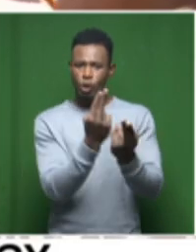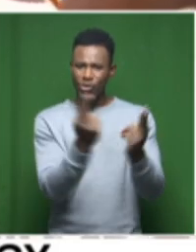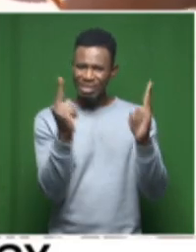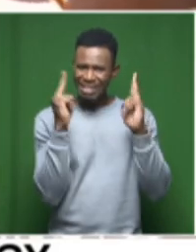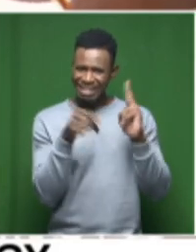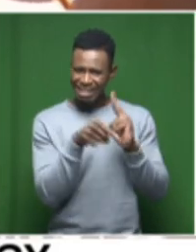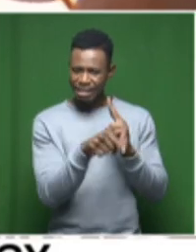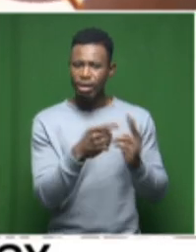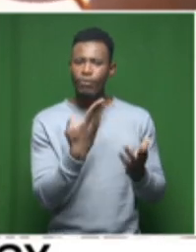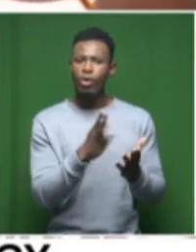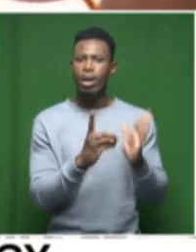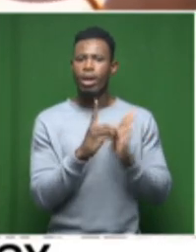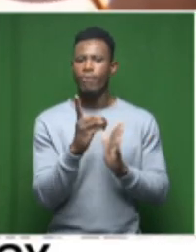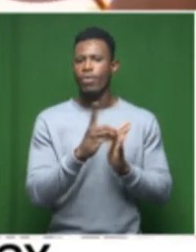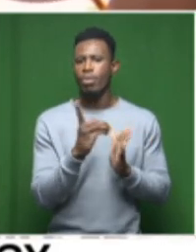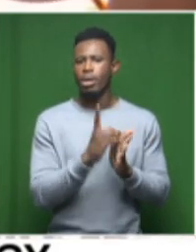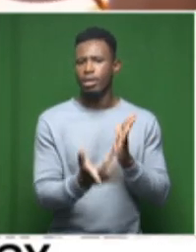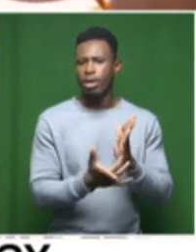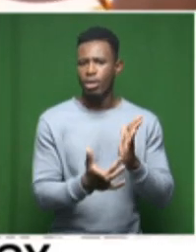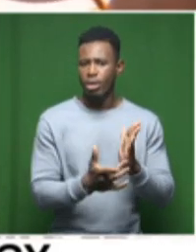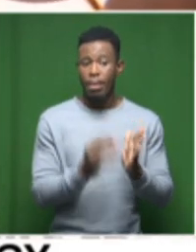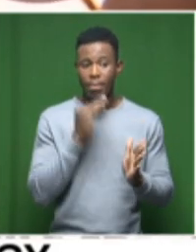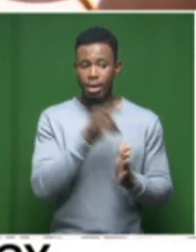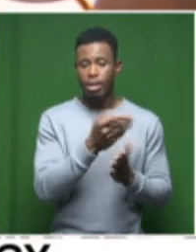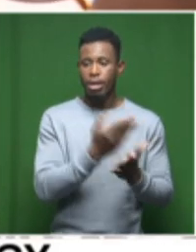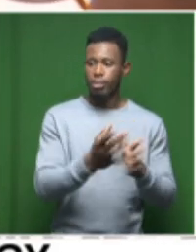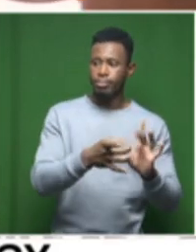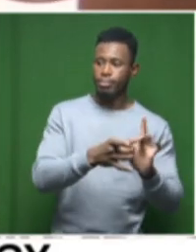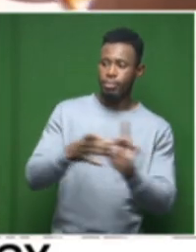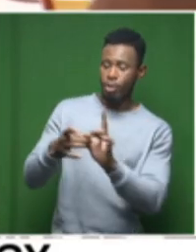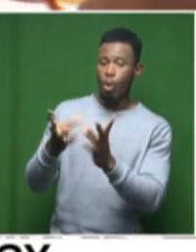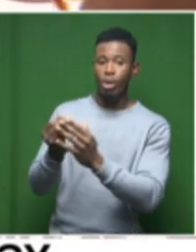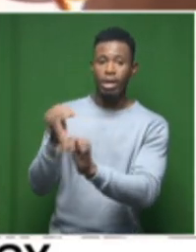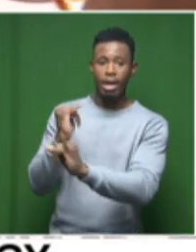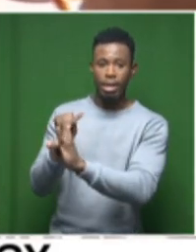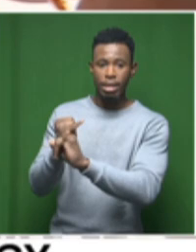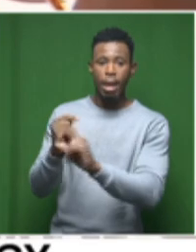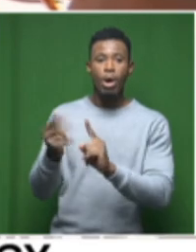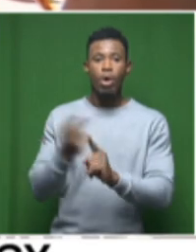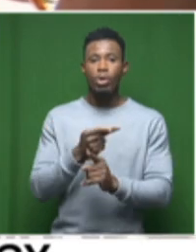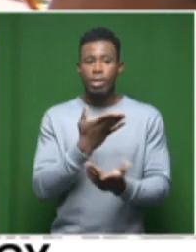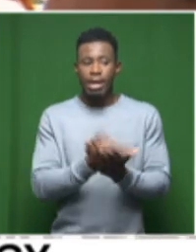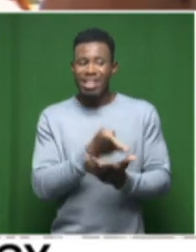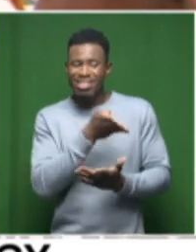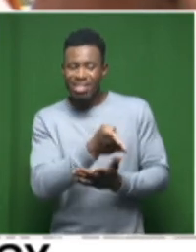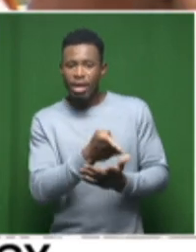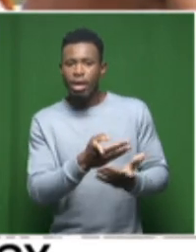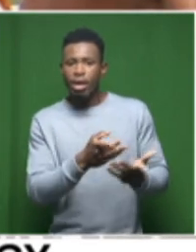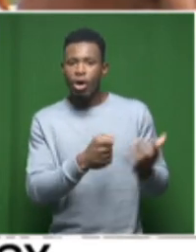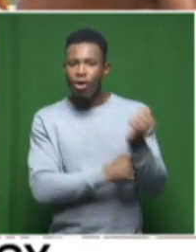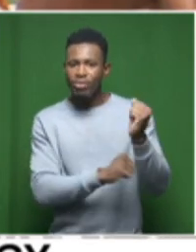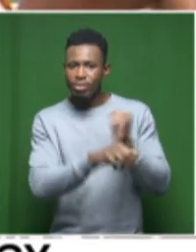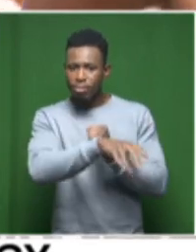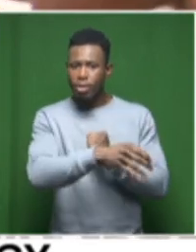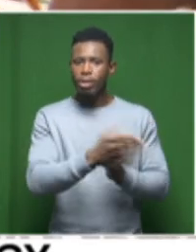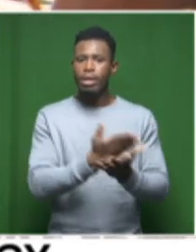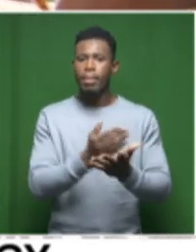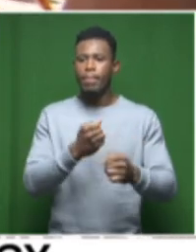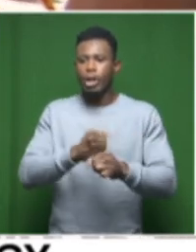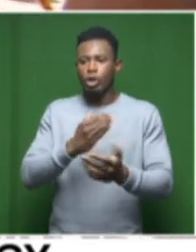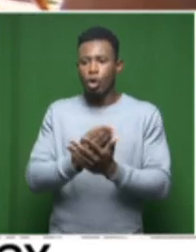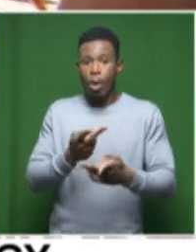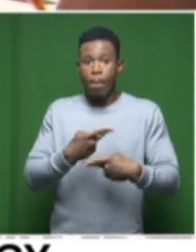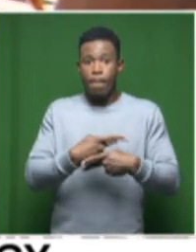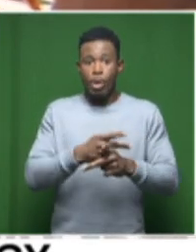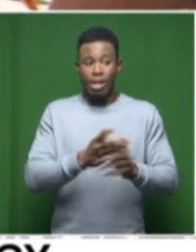a part of this industry, but also commercialization, patenting, and ensuring that the product gets to market.